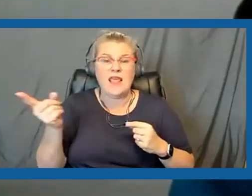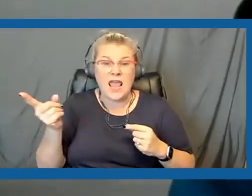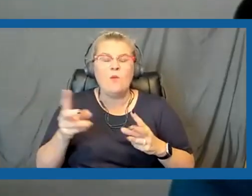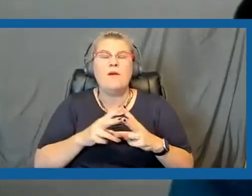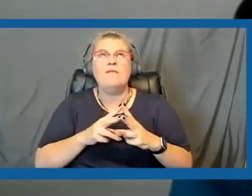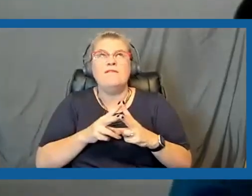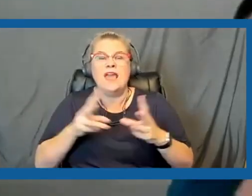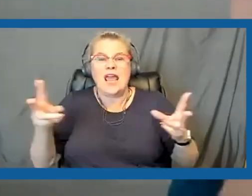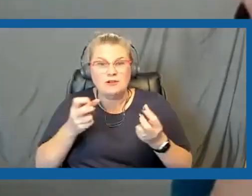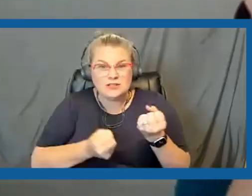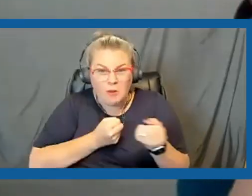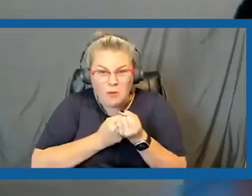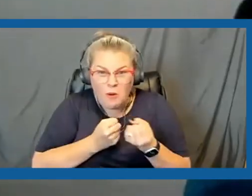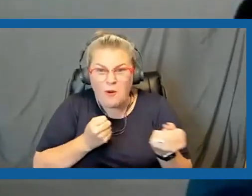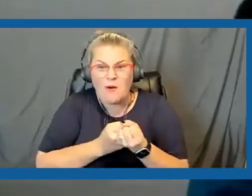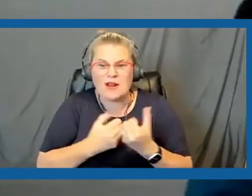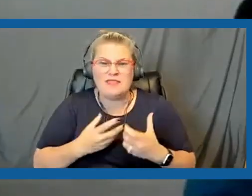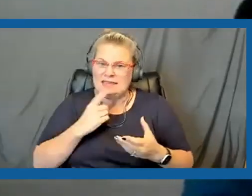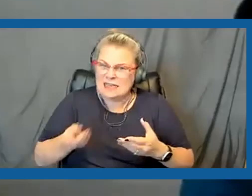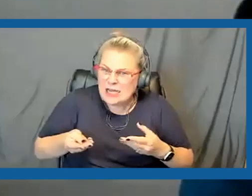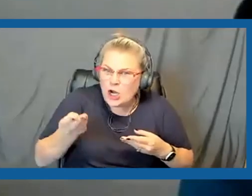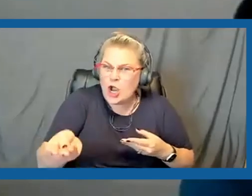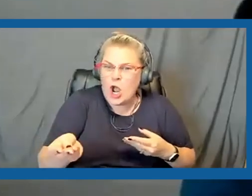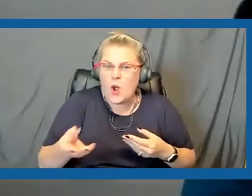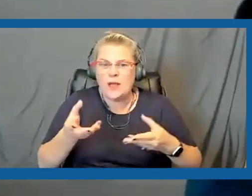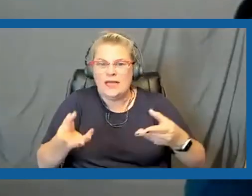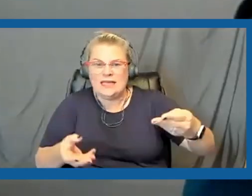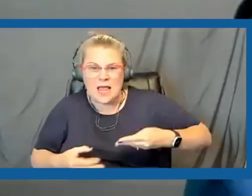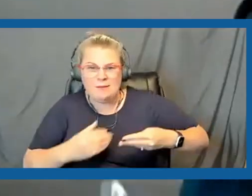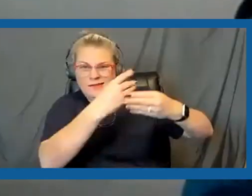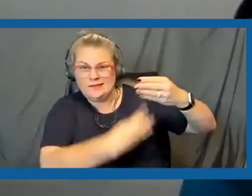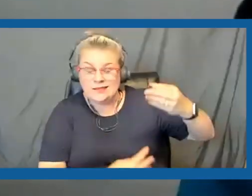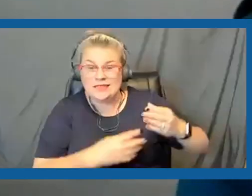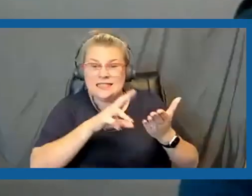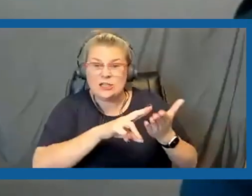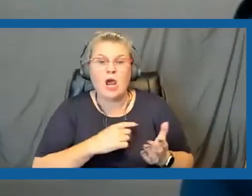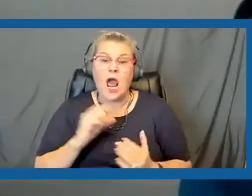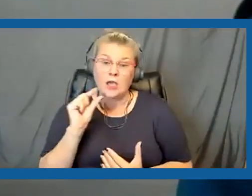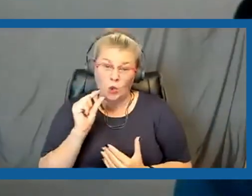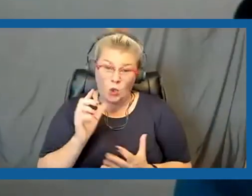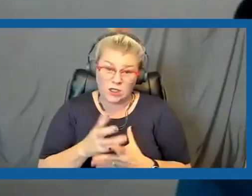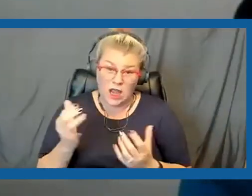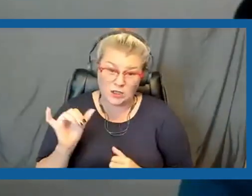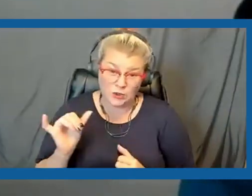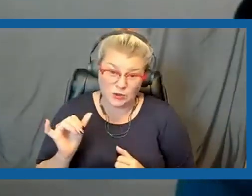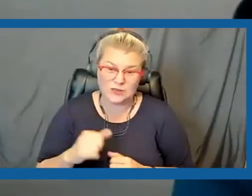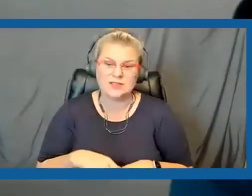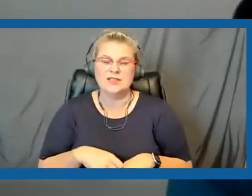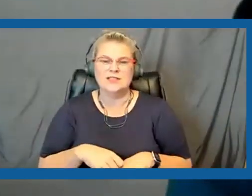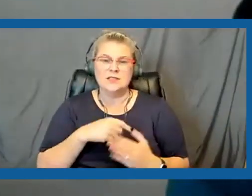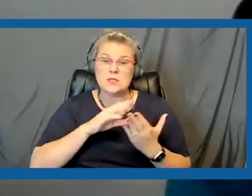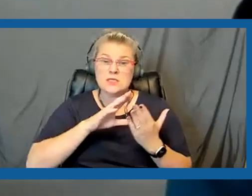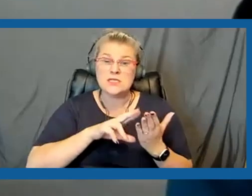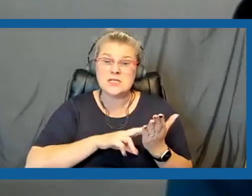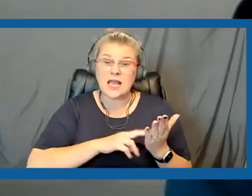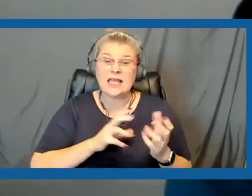supportive. They told me, here you go, gave me the Lewis signatures. I Googled a lot. What's some Lewis signatures? So I started